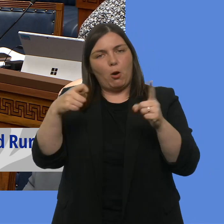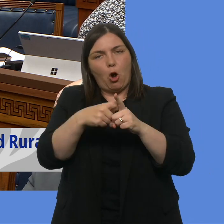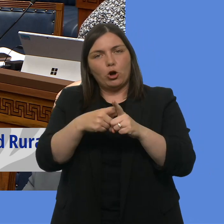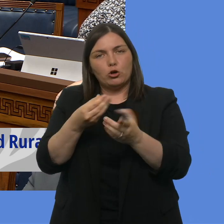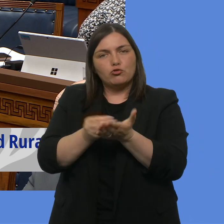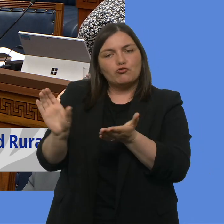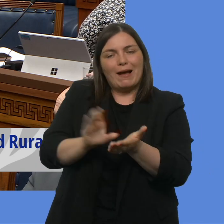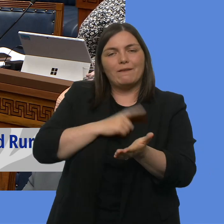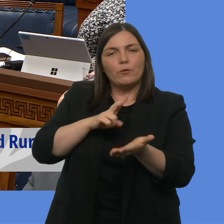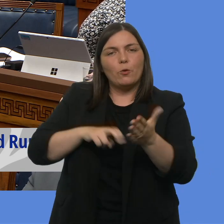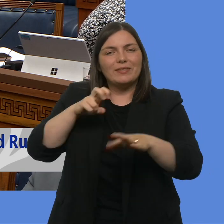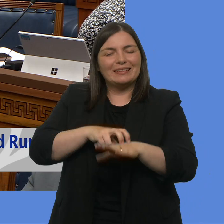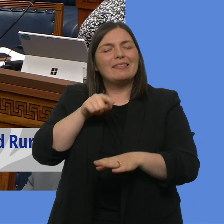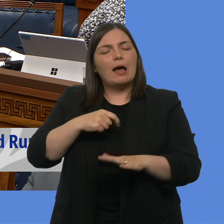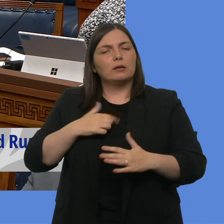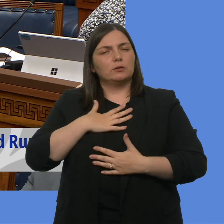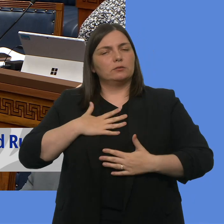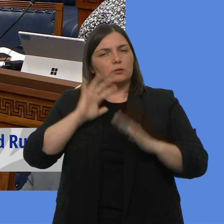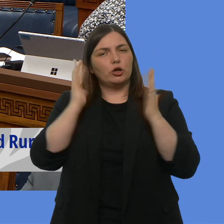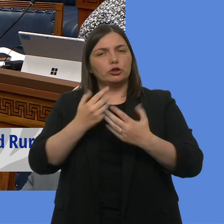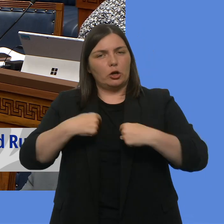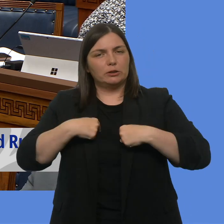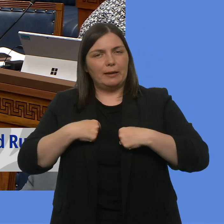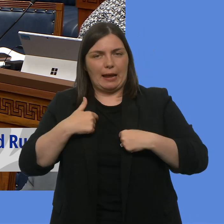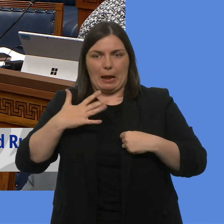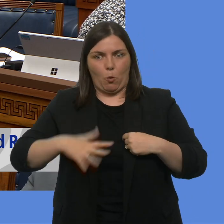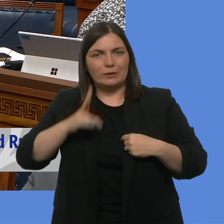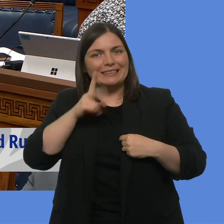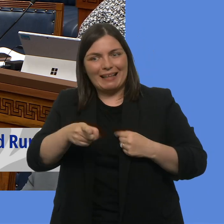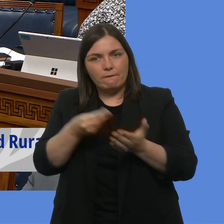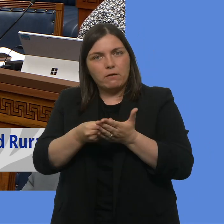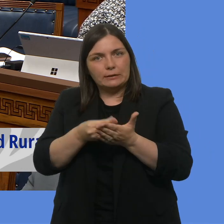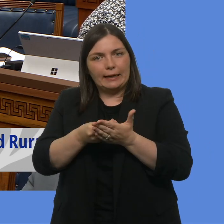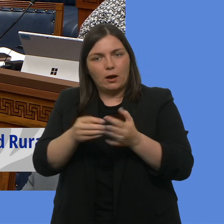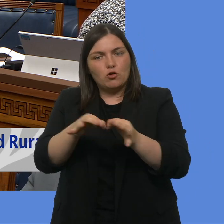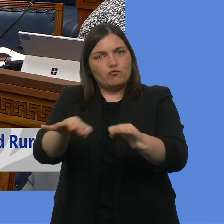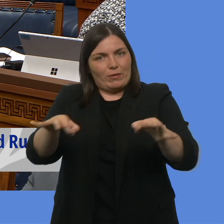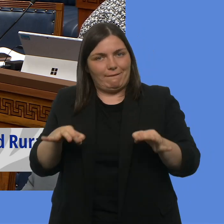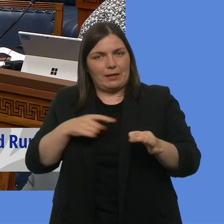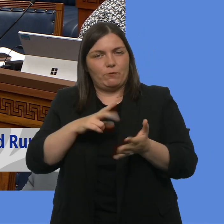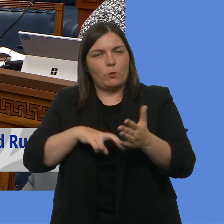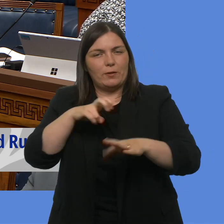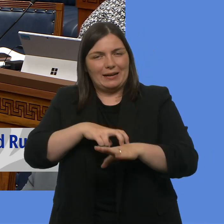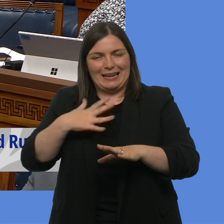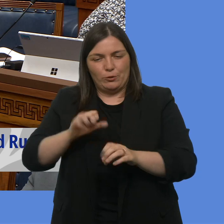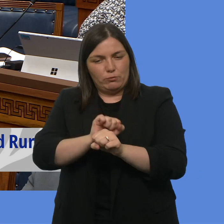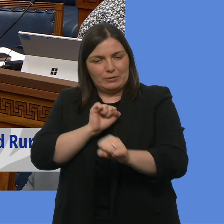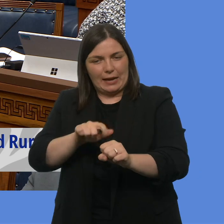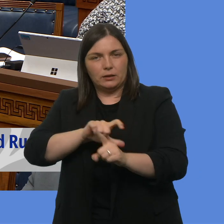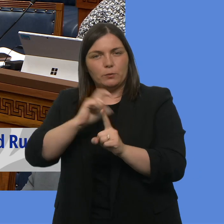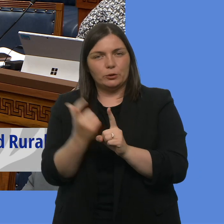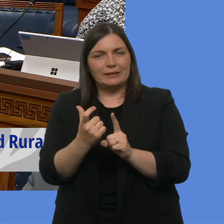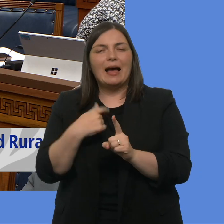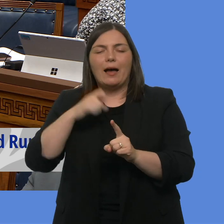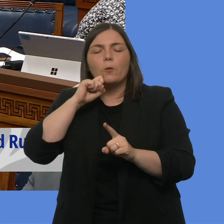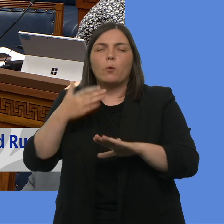see that funding alongside rural development to be ring-fenced for Northern Ireland, because we need to protect those communities, and that's something I will be working with my executive colleagues on to secure